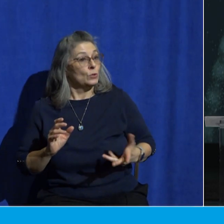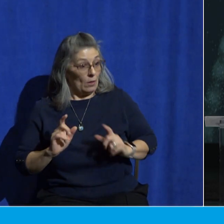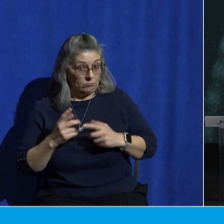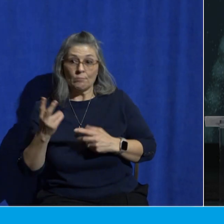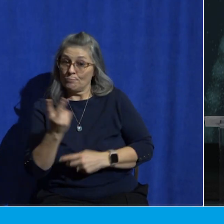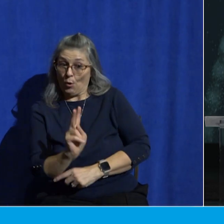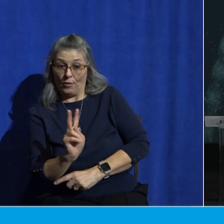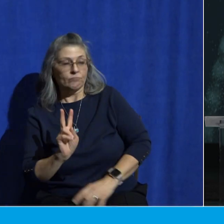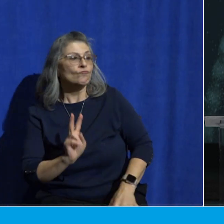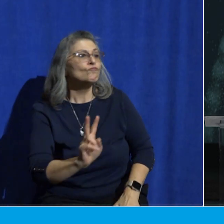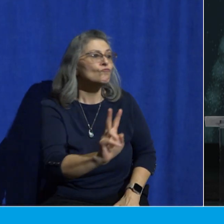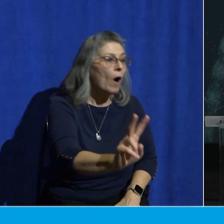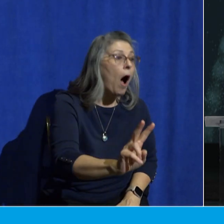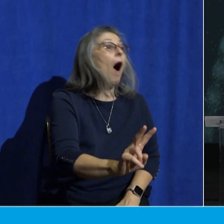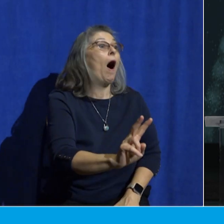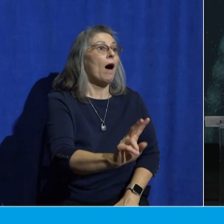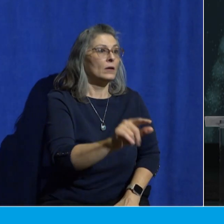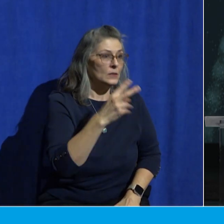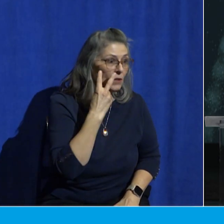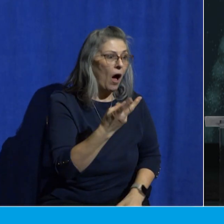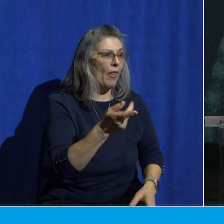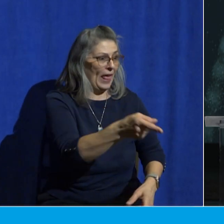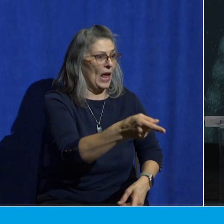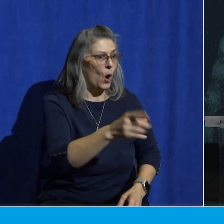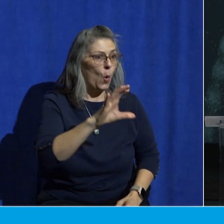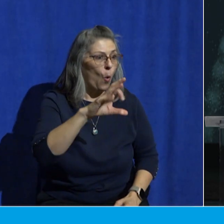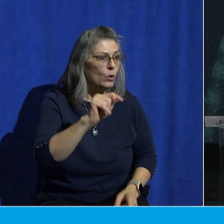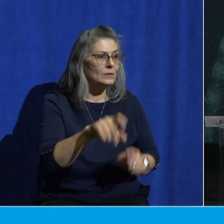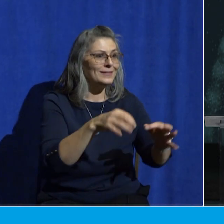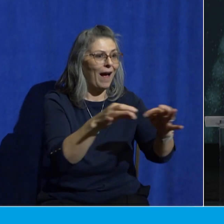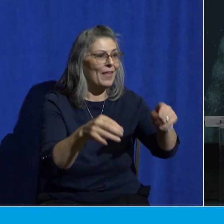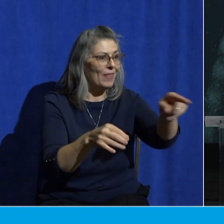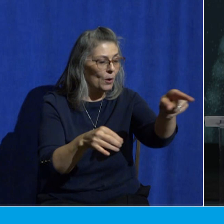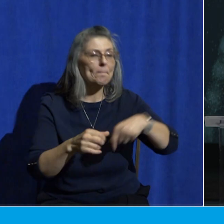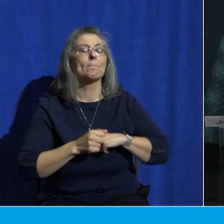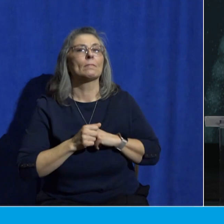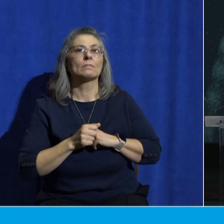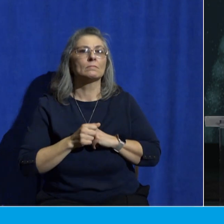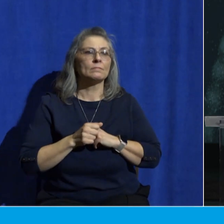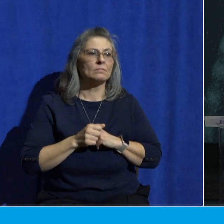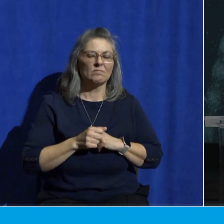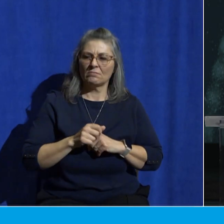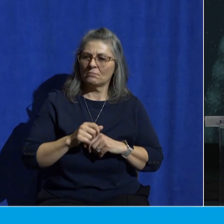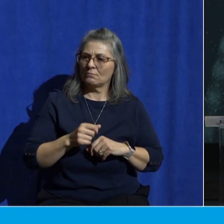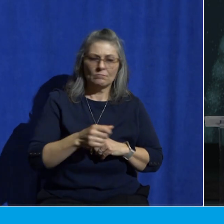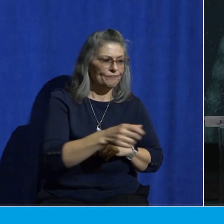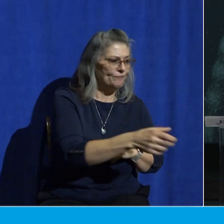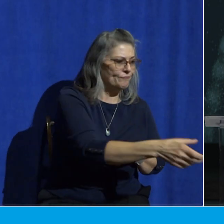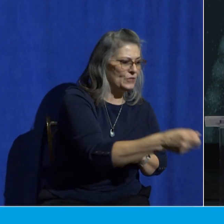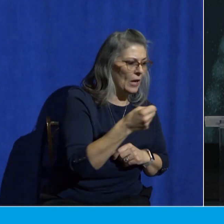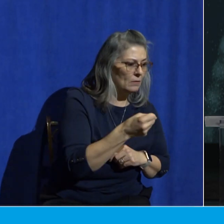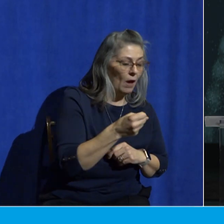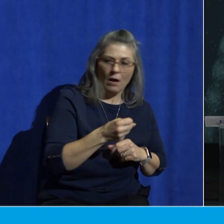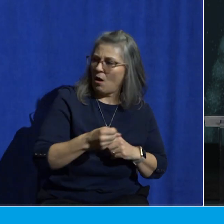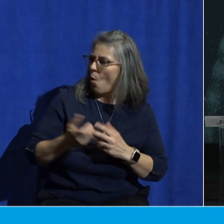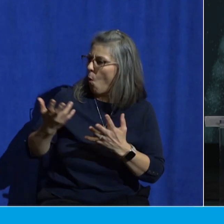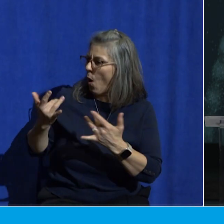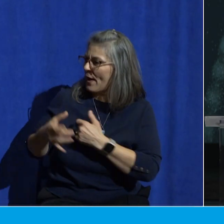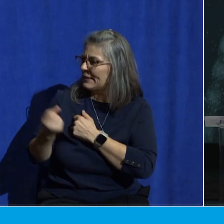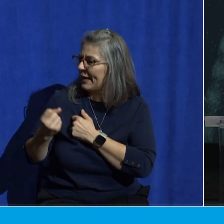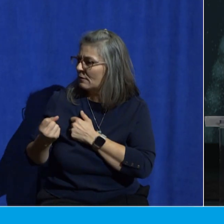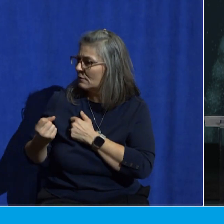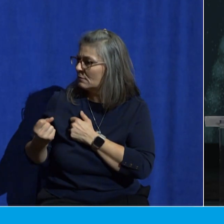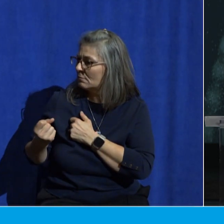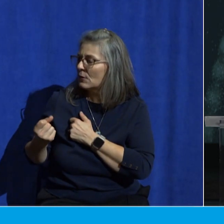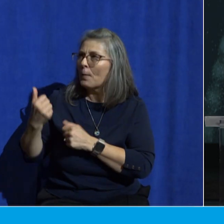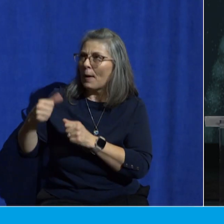in the street, and they untied it. And some of those standing there said to them, "What are you doing, untying the colt?" And they told them what Jesus